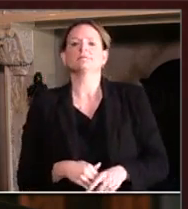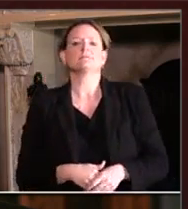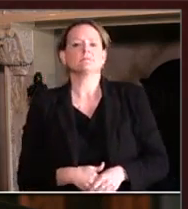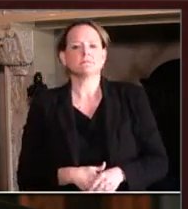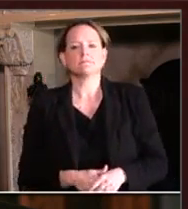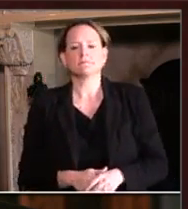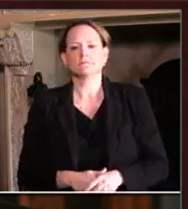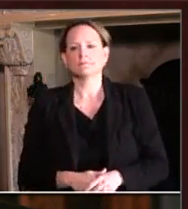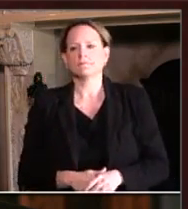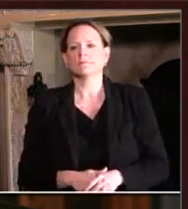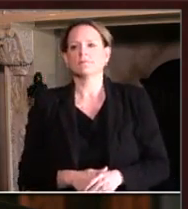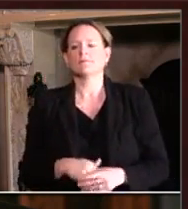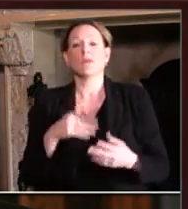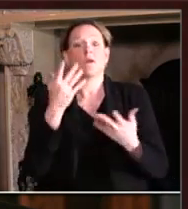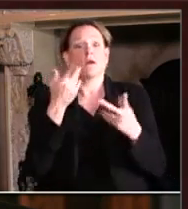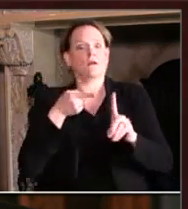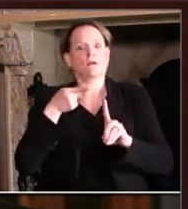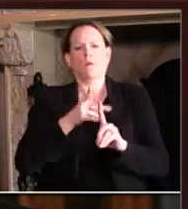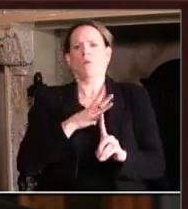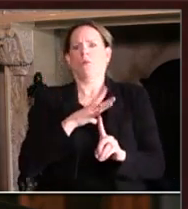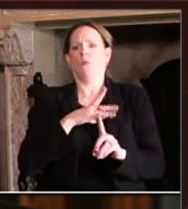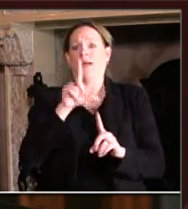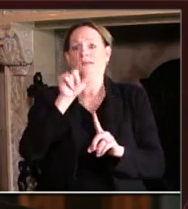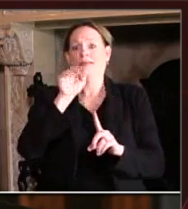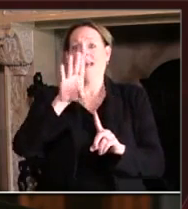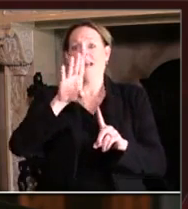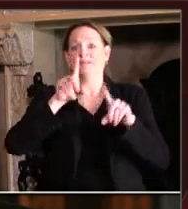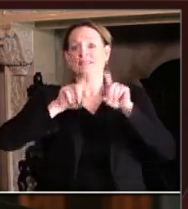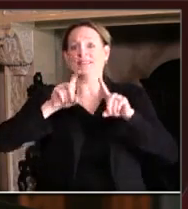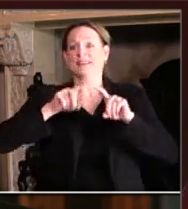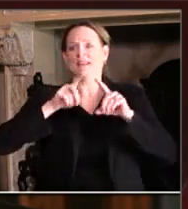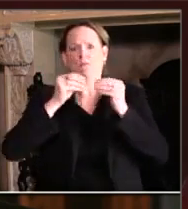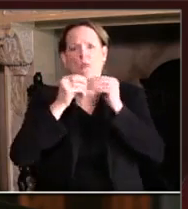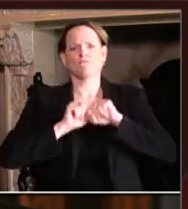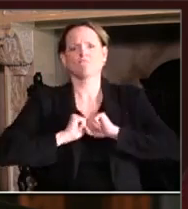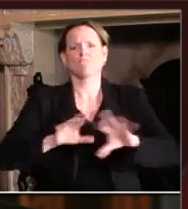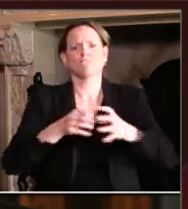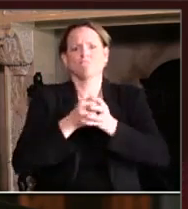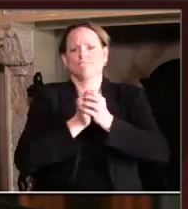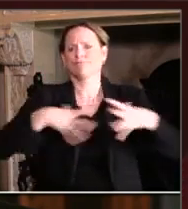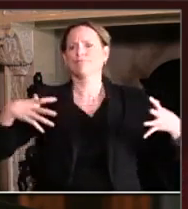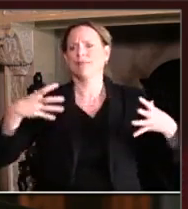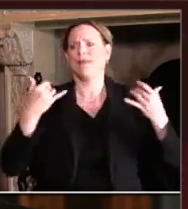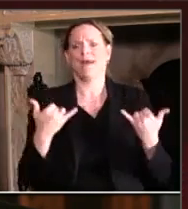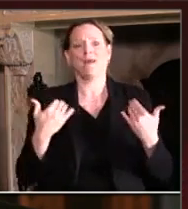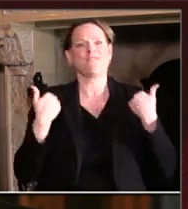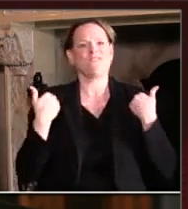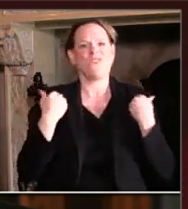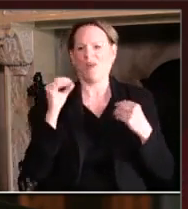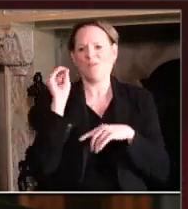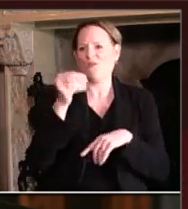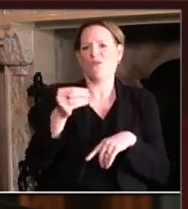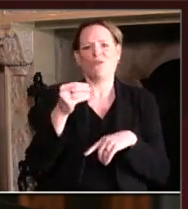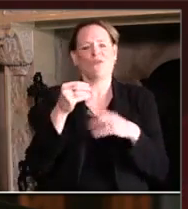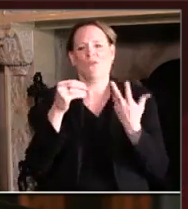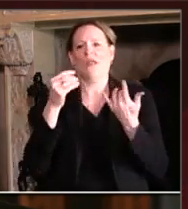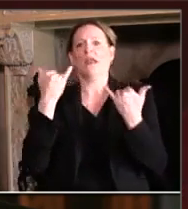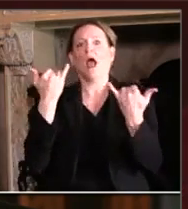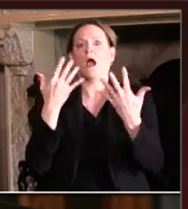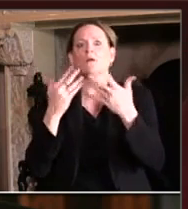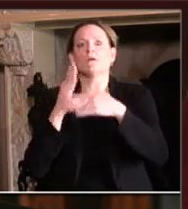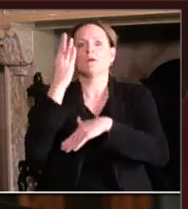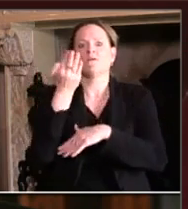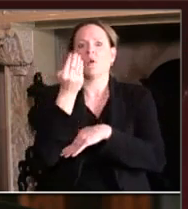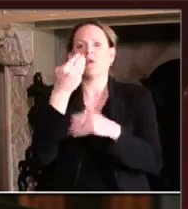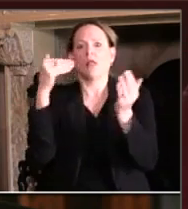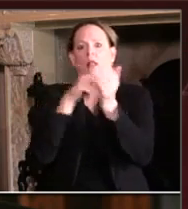across the state, we have taken our lab capacity from zero to well over 14,000 tests a day in 2 months. And